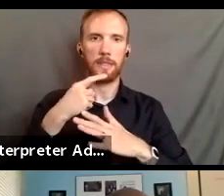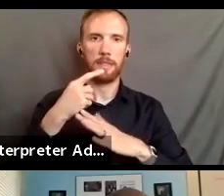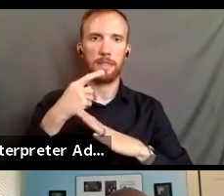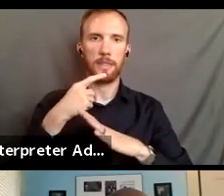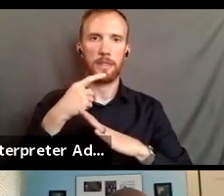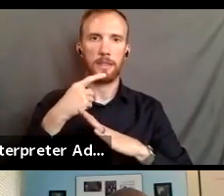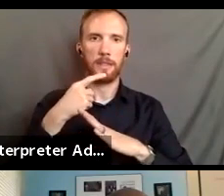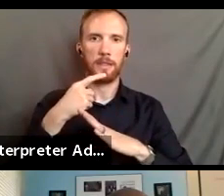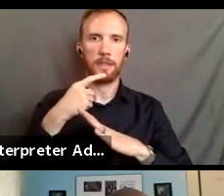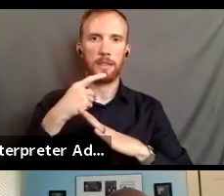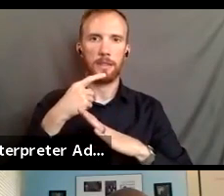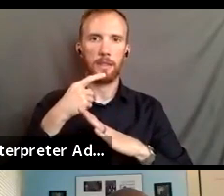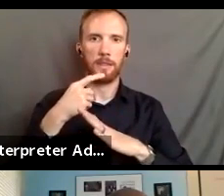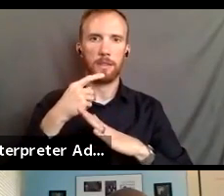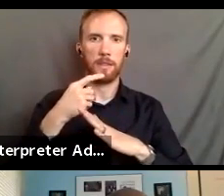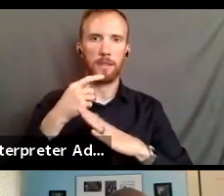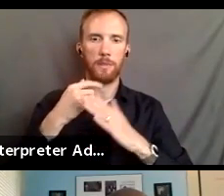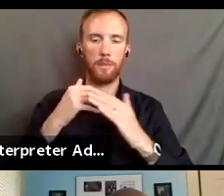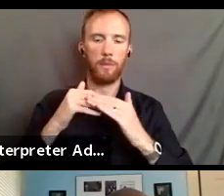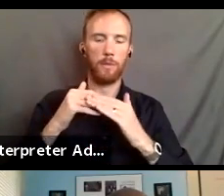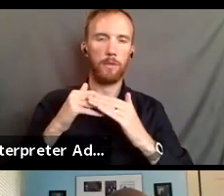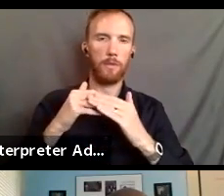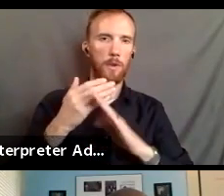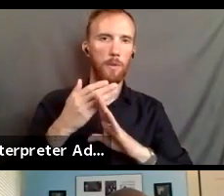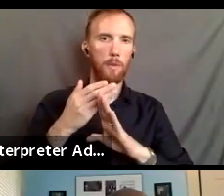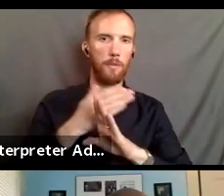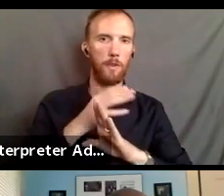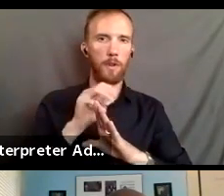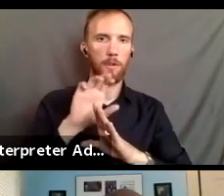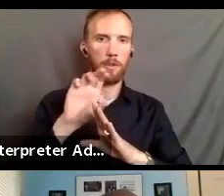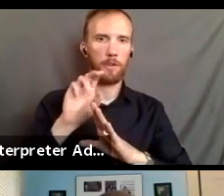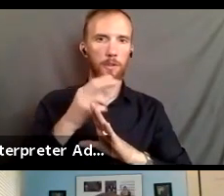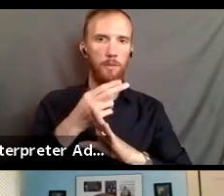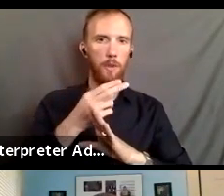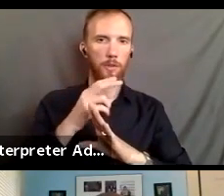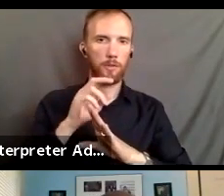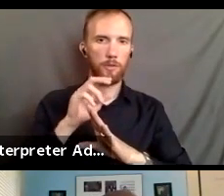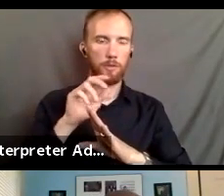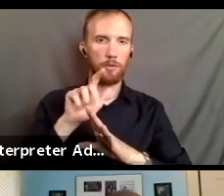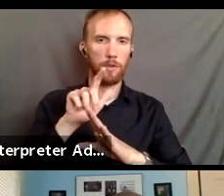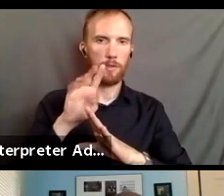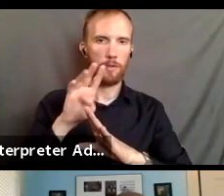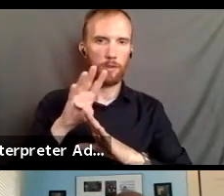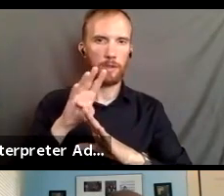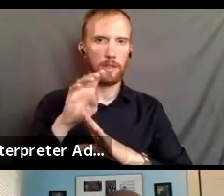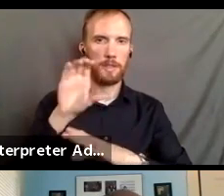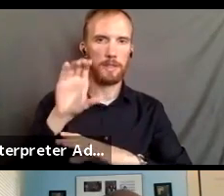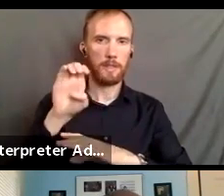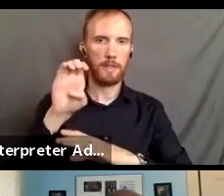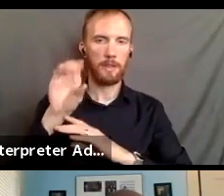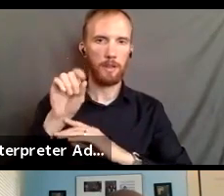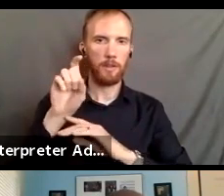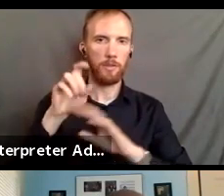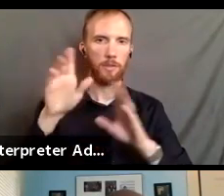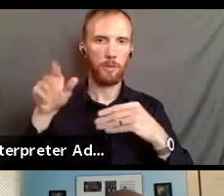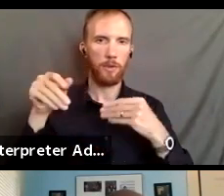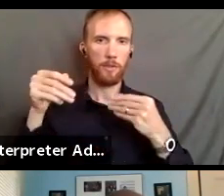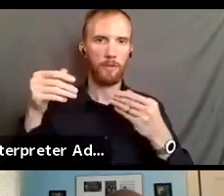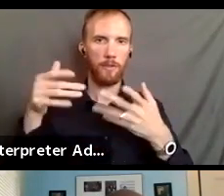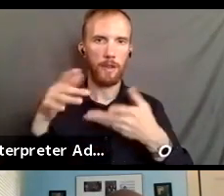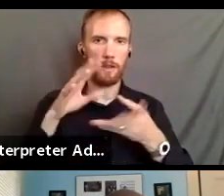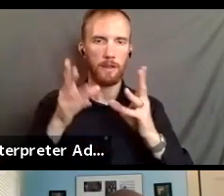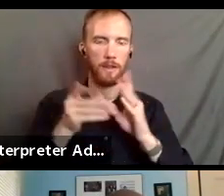21st 24th the ceo shall provide to the board a comprehensive plan for schools